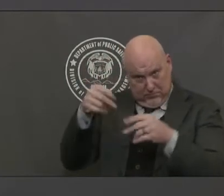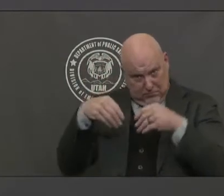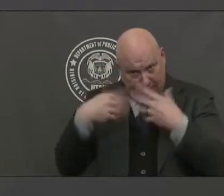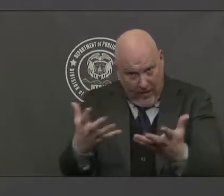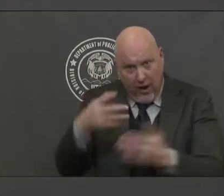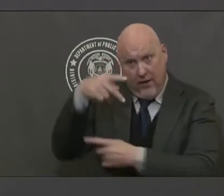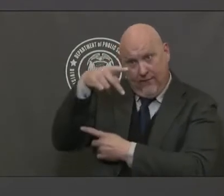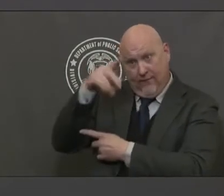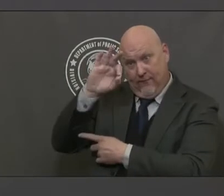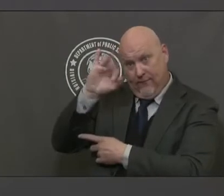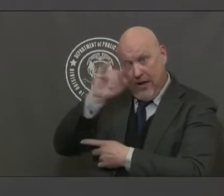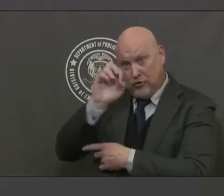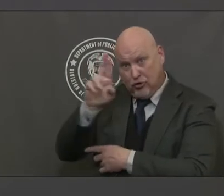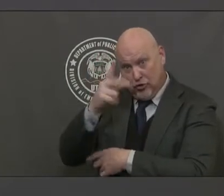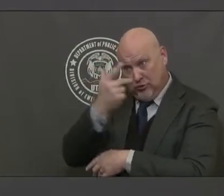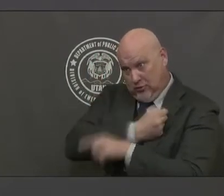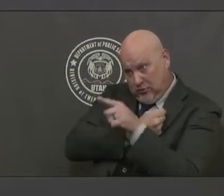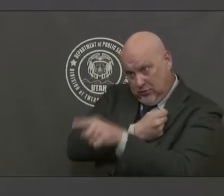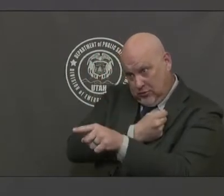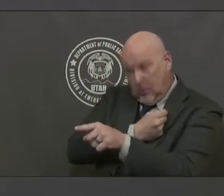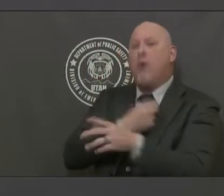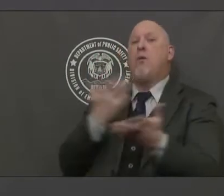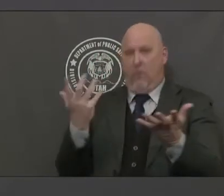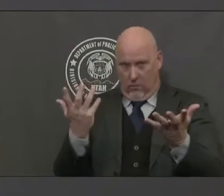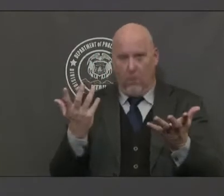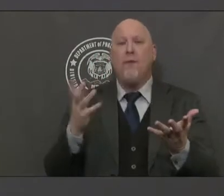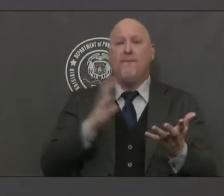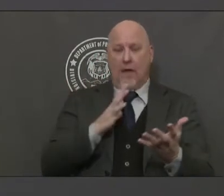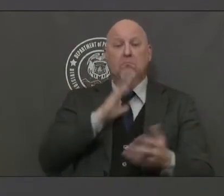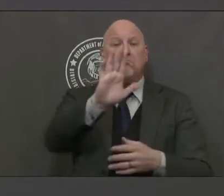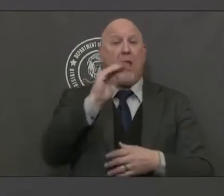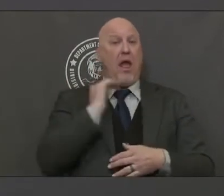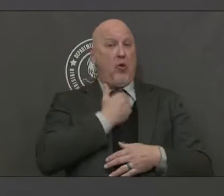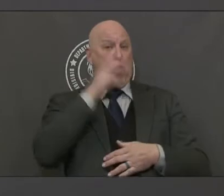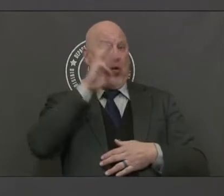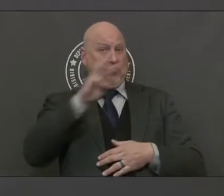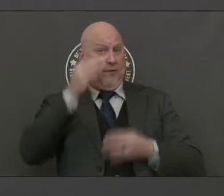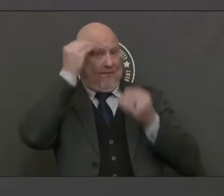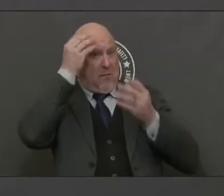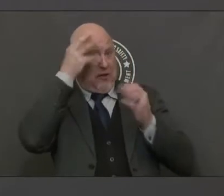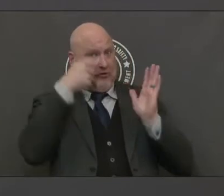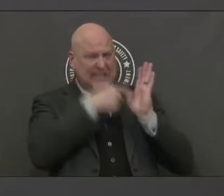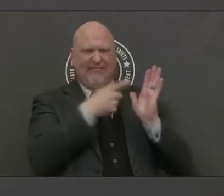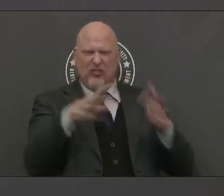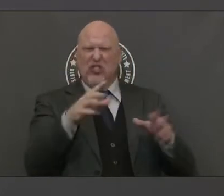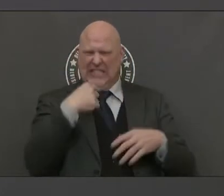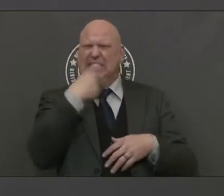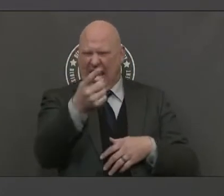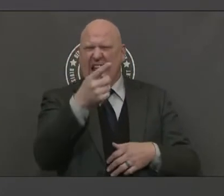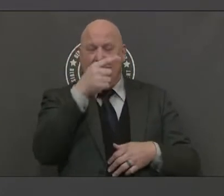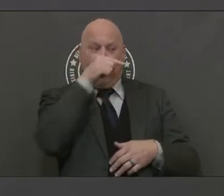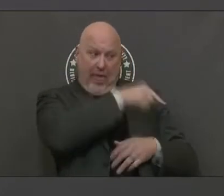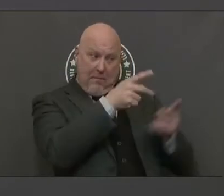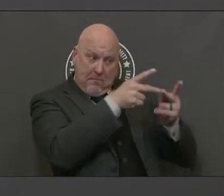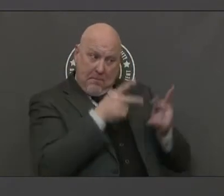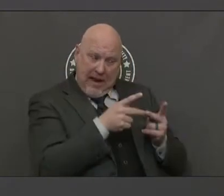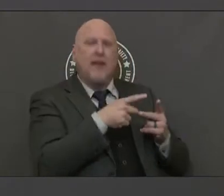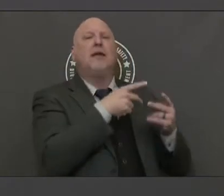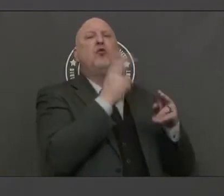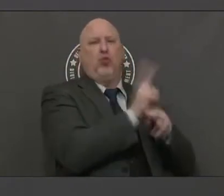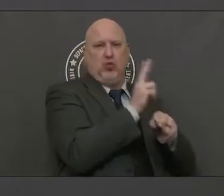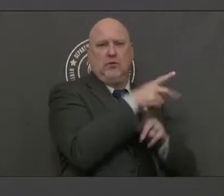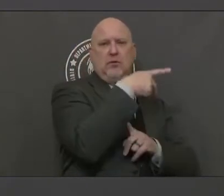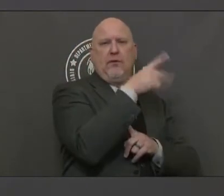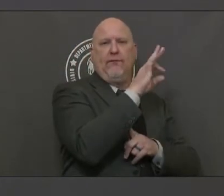locations with the Pfizer vaccine on that website. I know it's a little bit confusing, and it's just a very small amount of Utahns ages 16